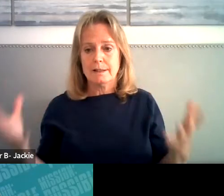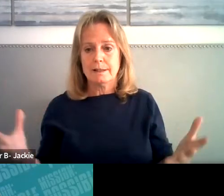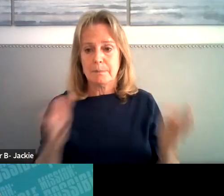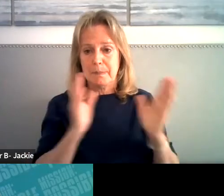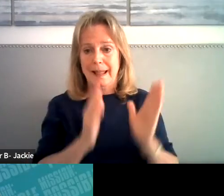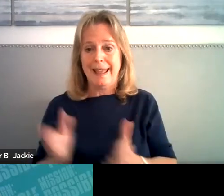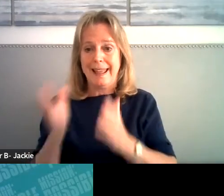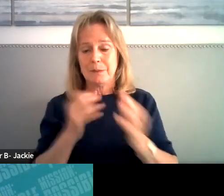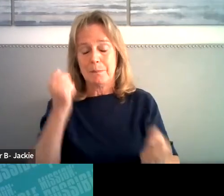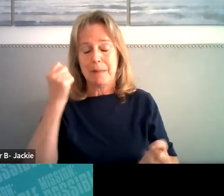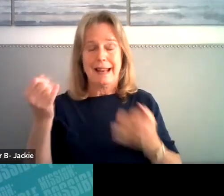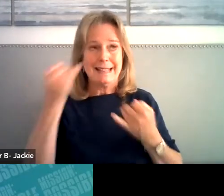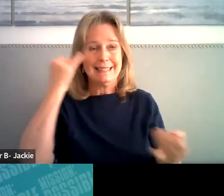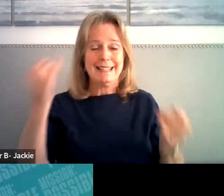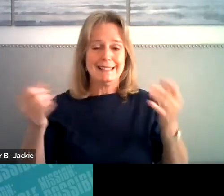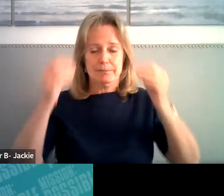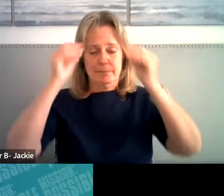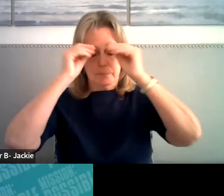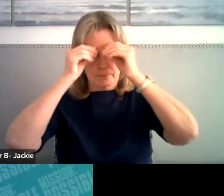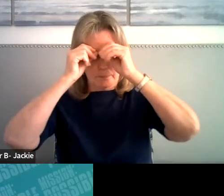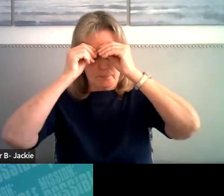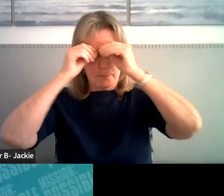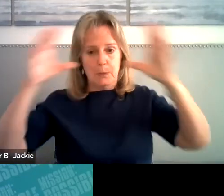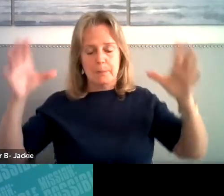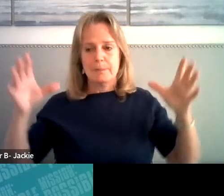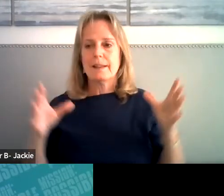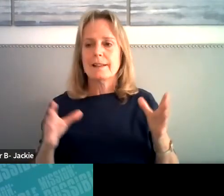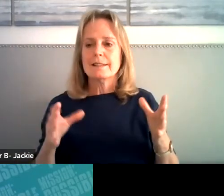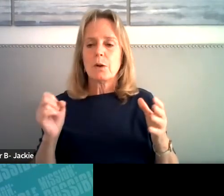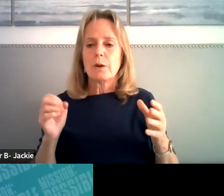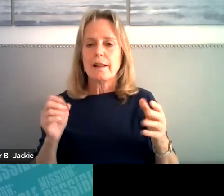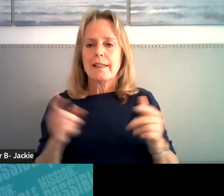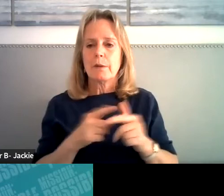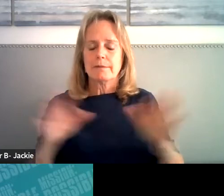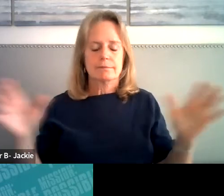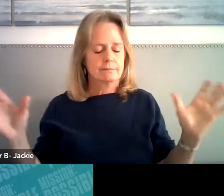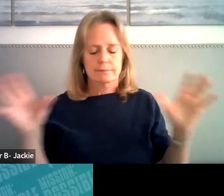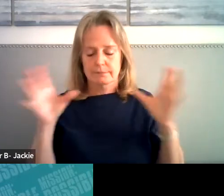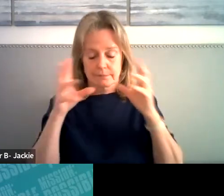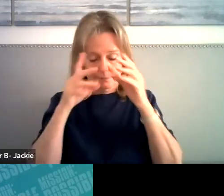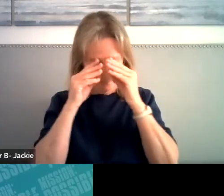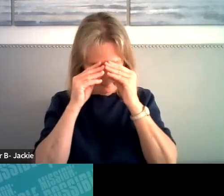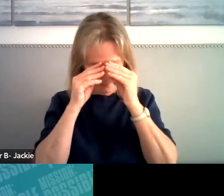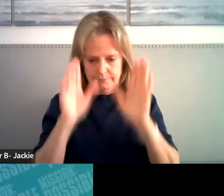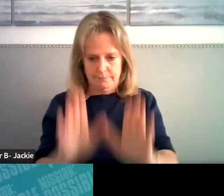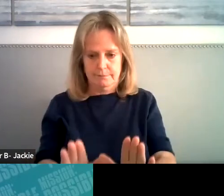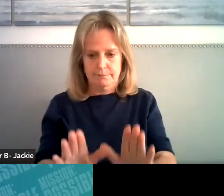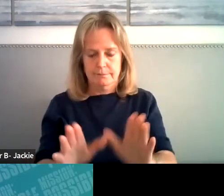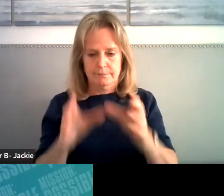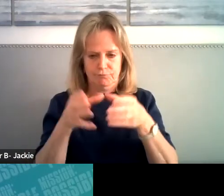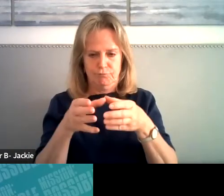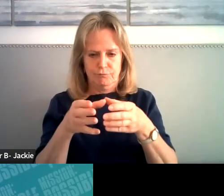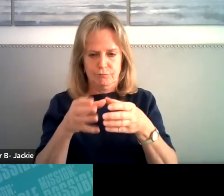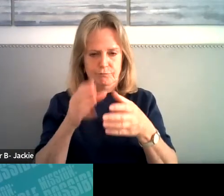much ideas, it was like blowing up. But then we had to pause and really identify and prioritize what